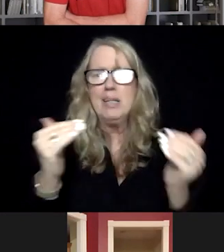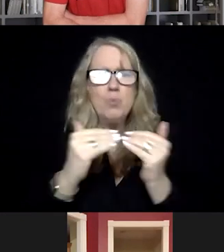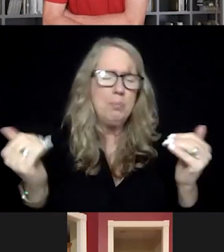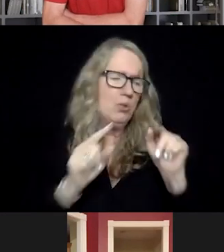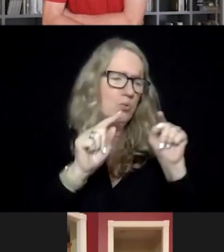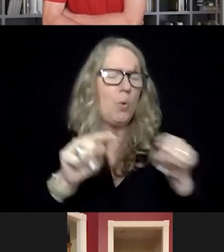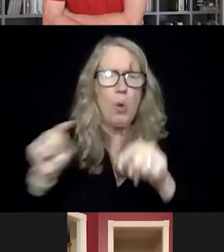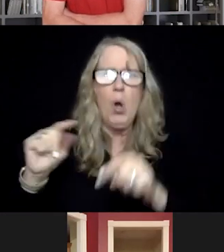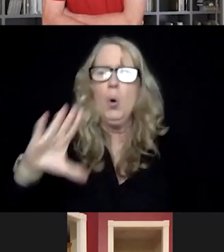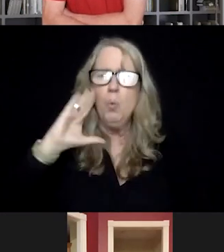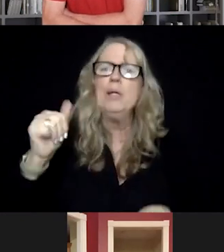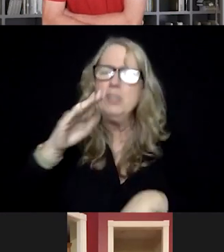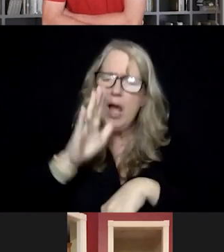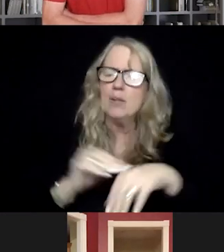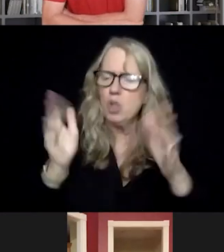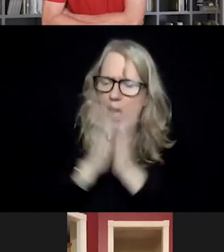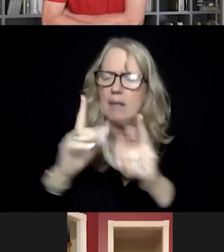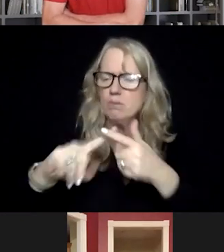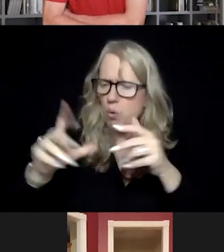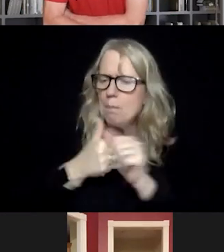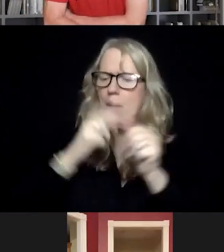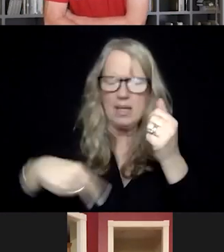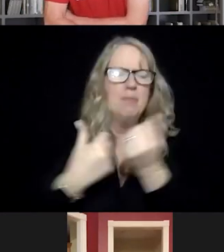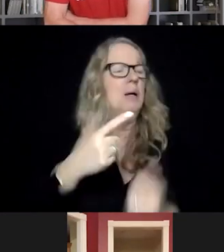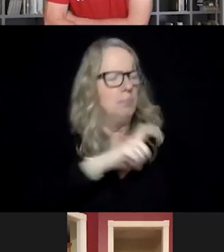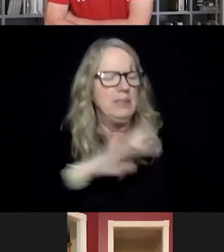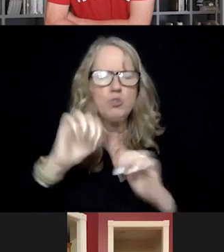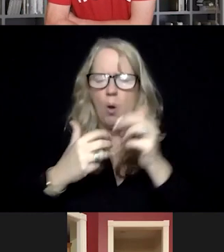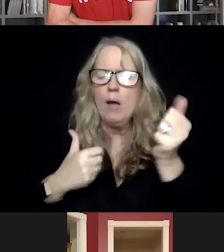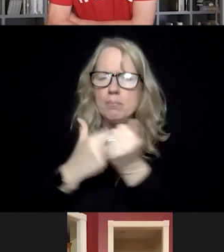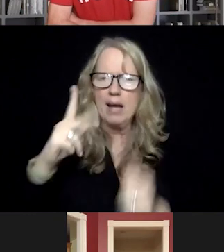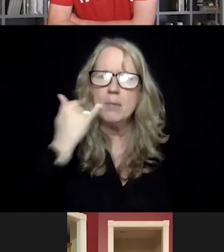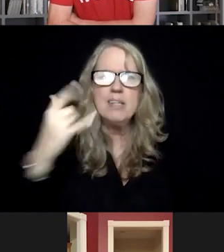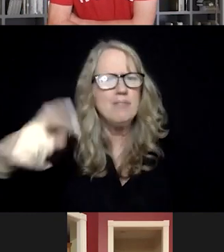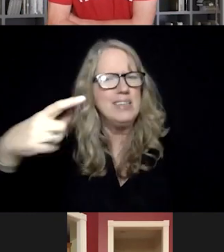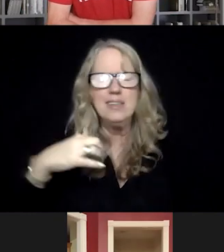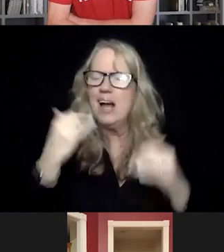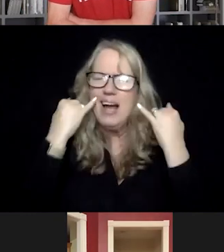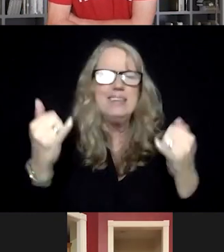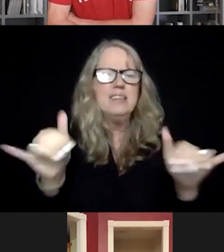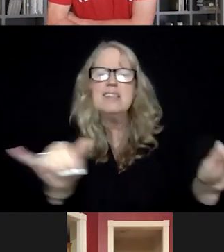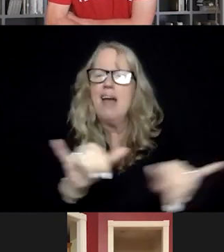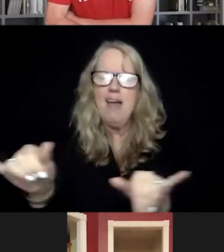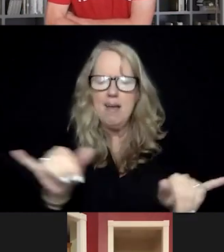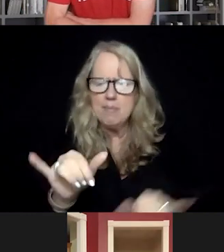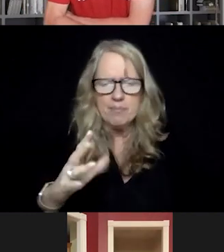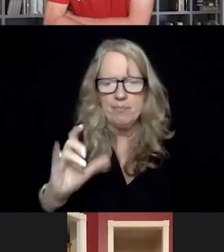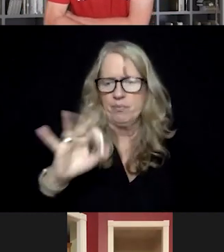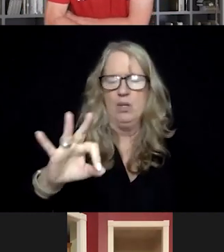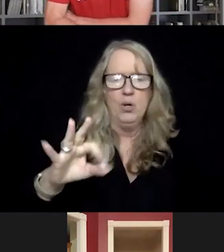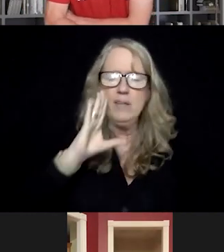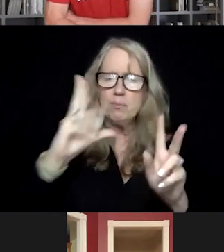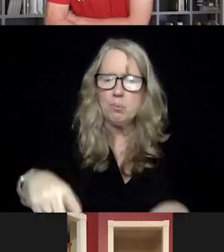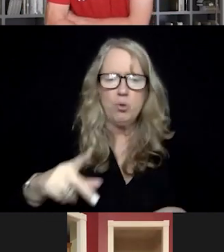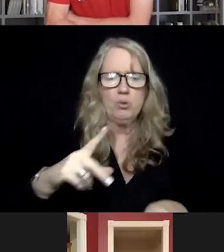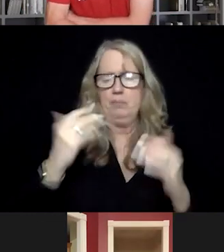doing that and we know how to call for backup when we need it. Most police officers know how to call for backup when they need it. So that can be the same thing. So, you know, sending someone, you